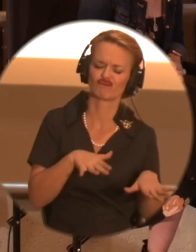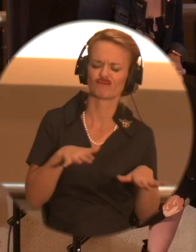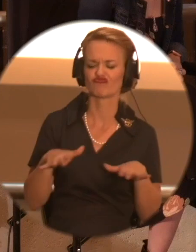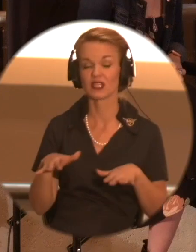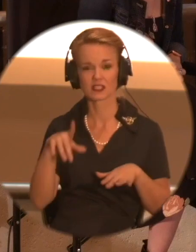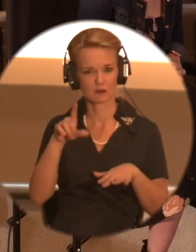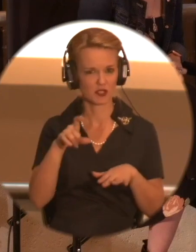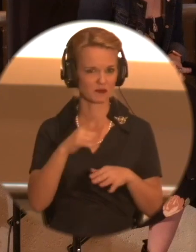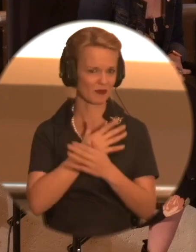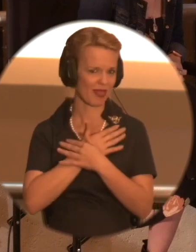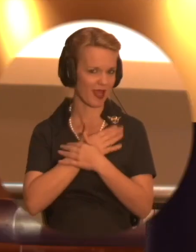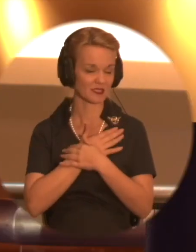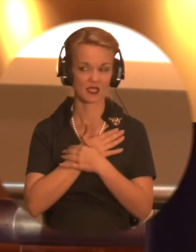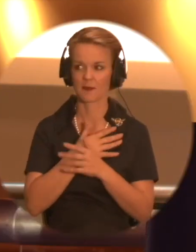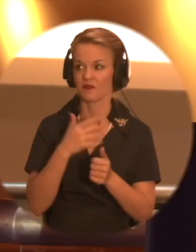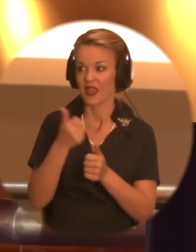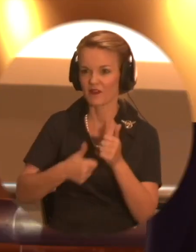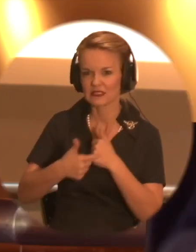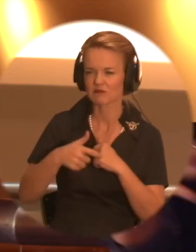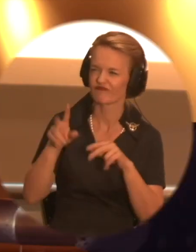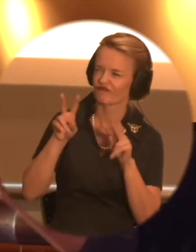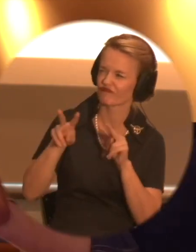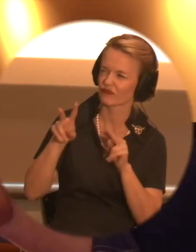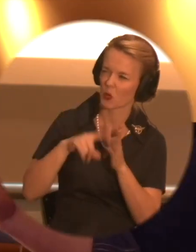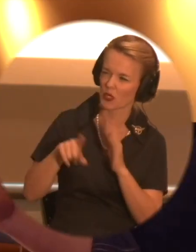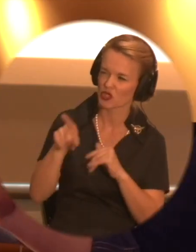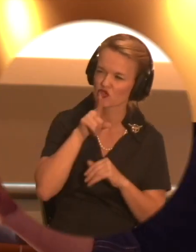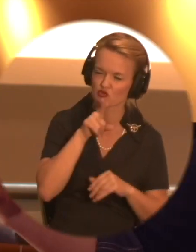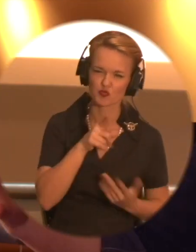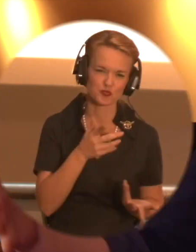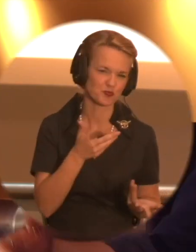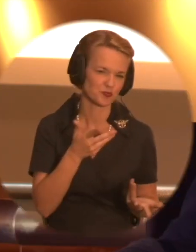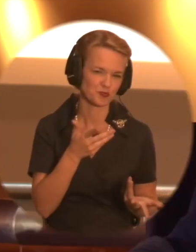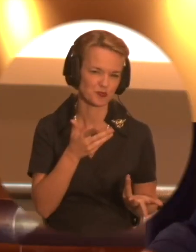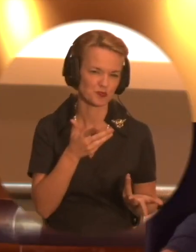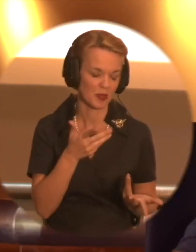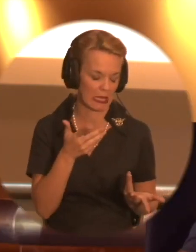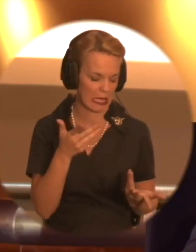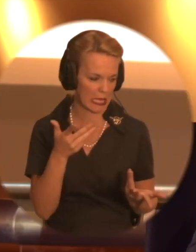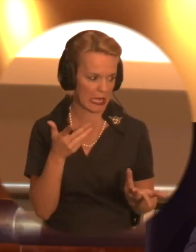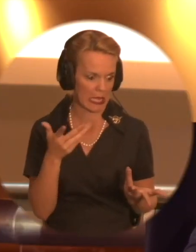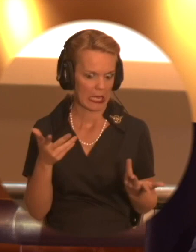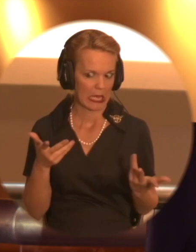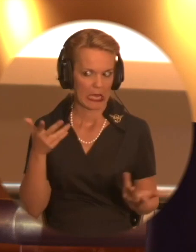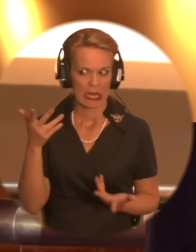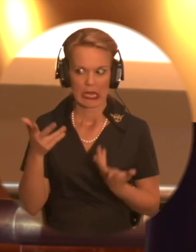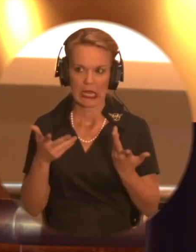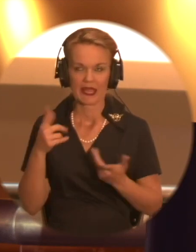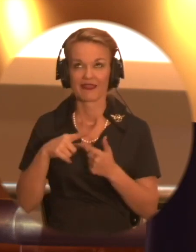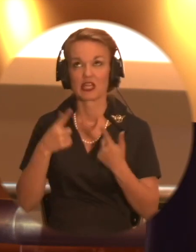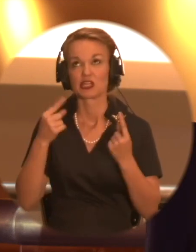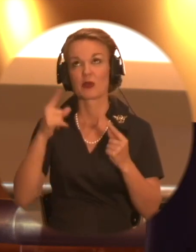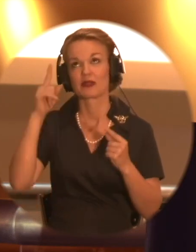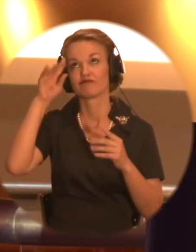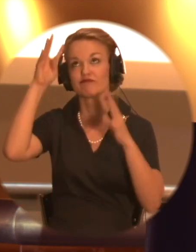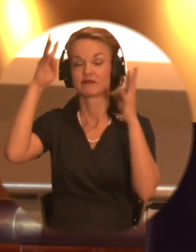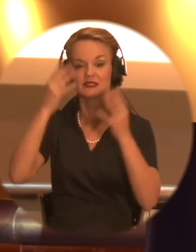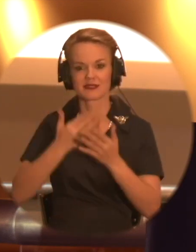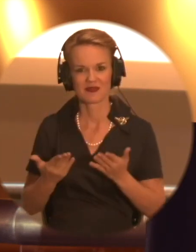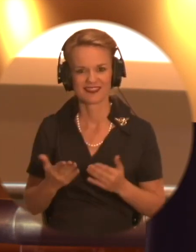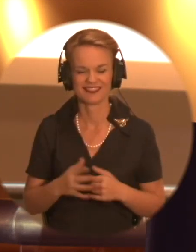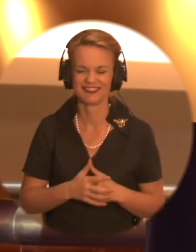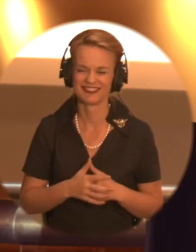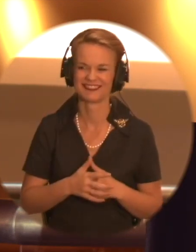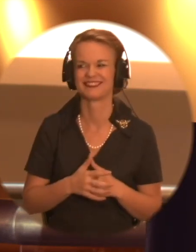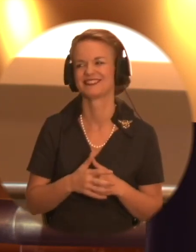Every time I do that, people are like, "So what are you?" And then I have a long, drawn-out explanation. They're like, "That's too creative and out of the box." It's too much. Simplify. Tone